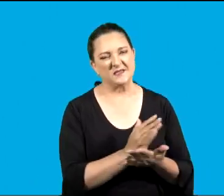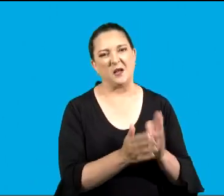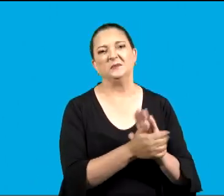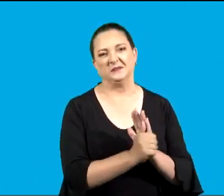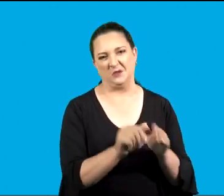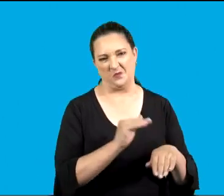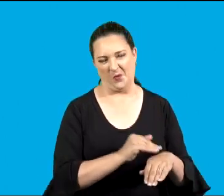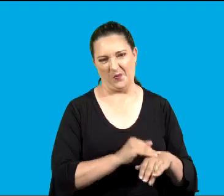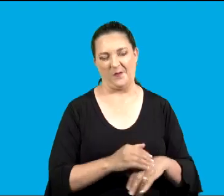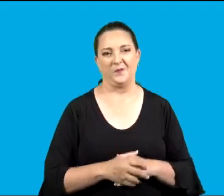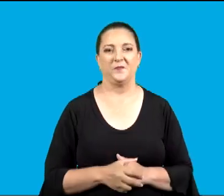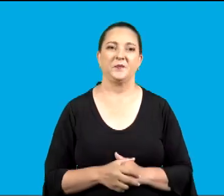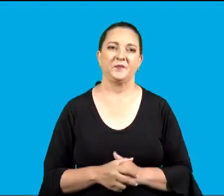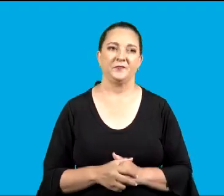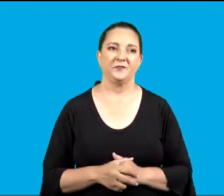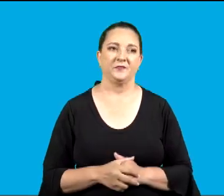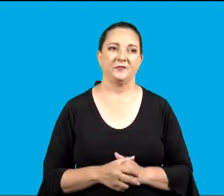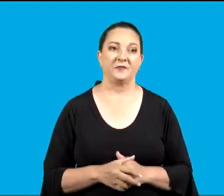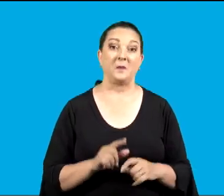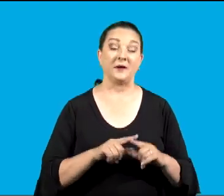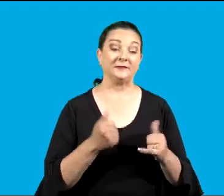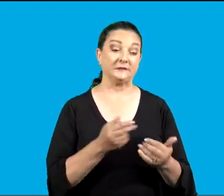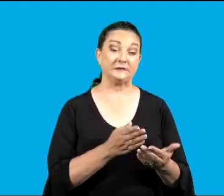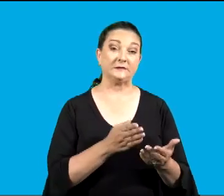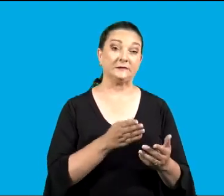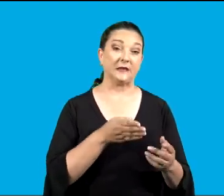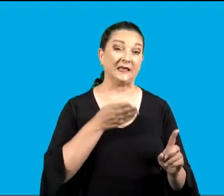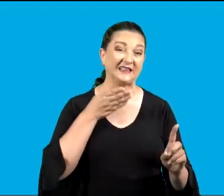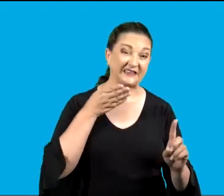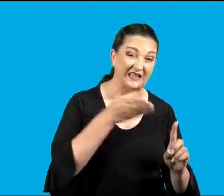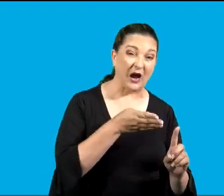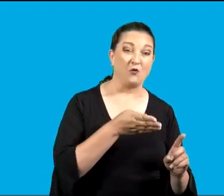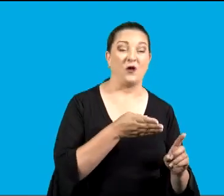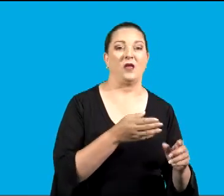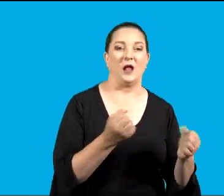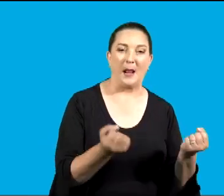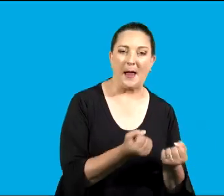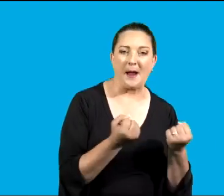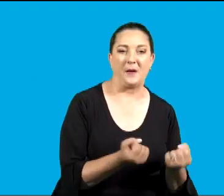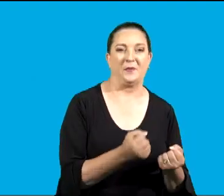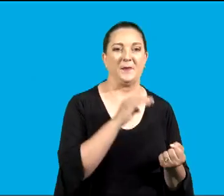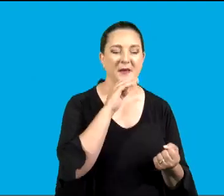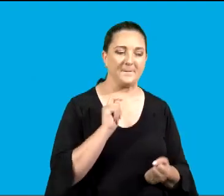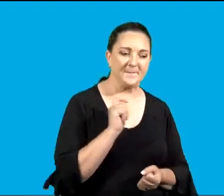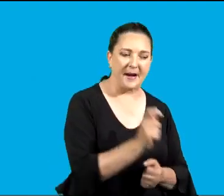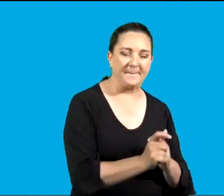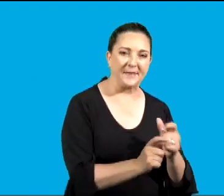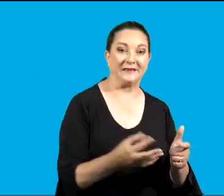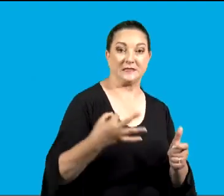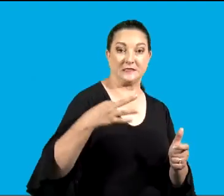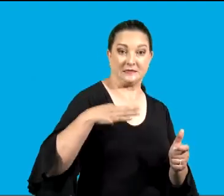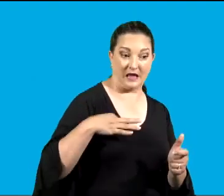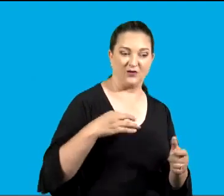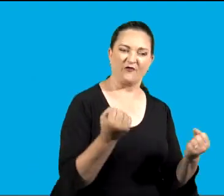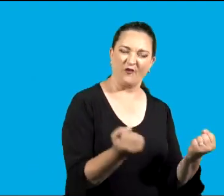problem. Direct labor cost It is the wages or salaries paid to